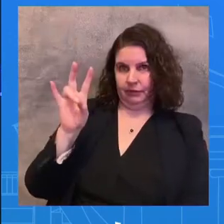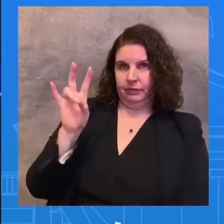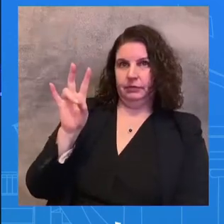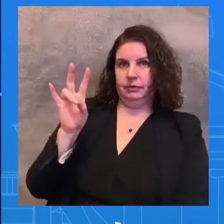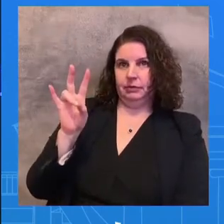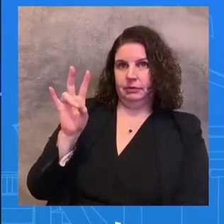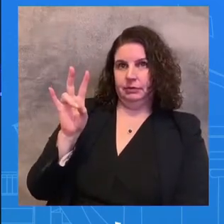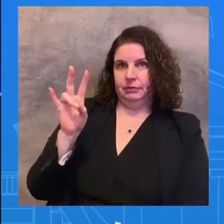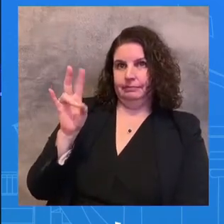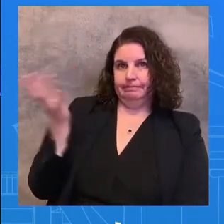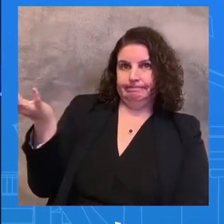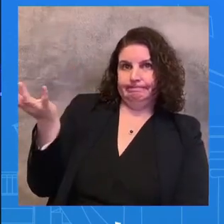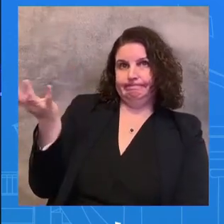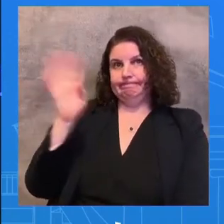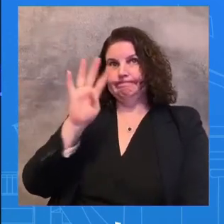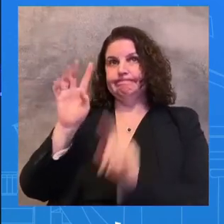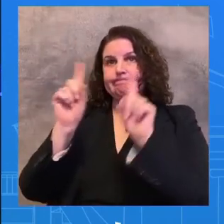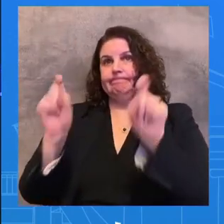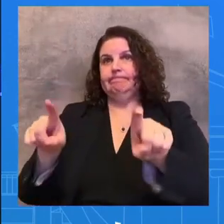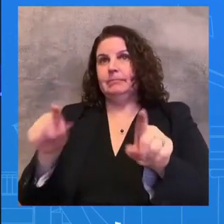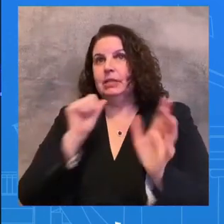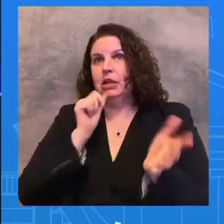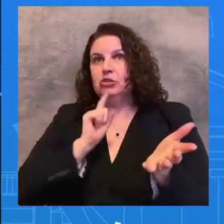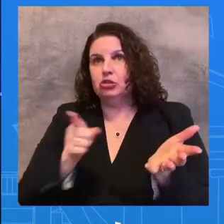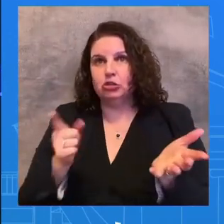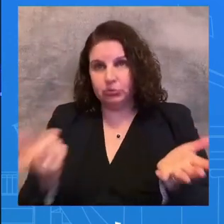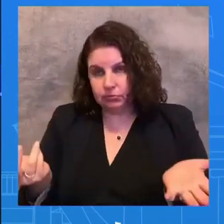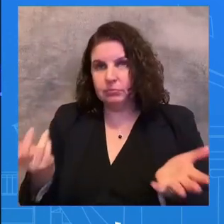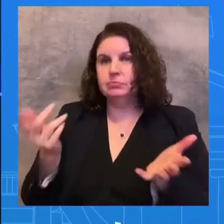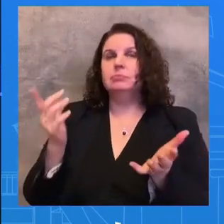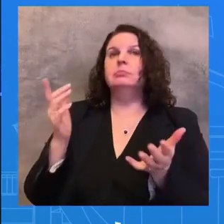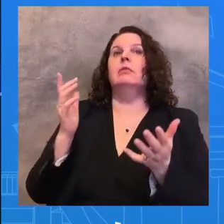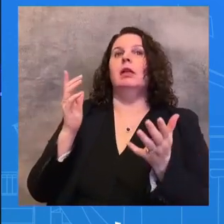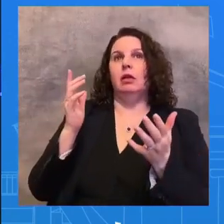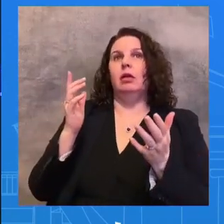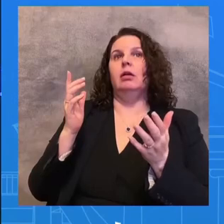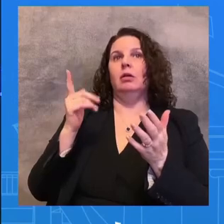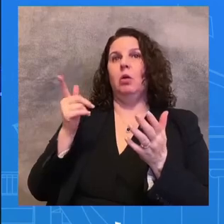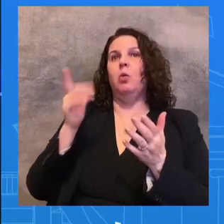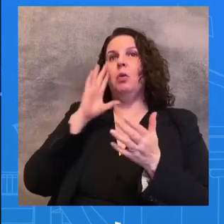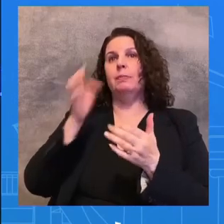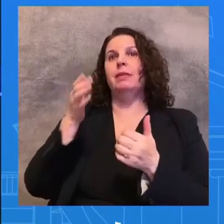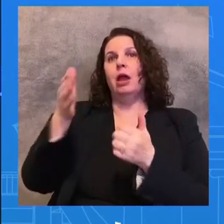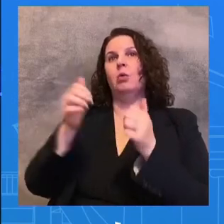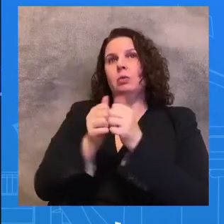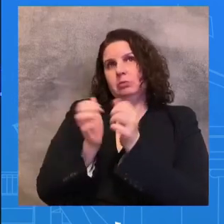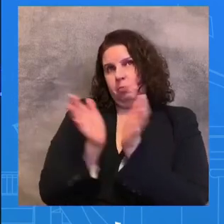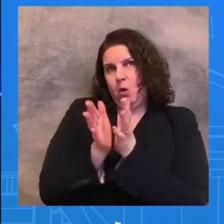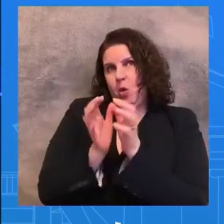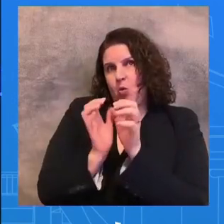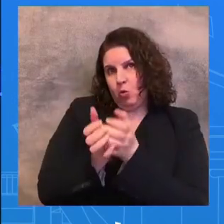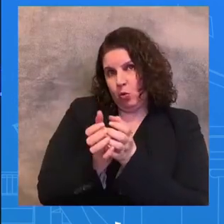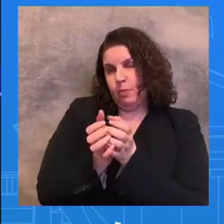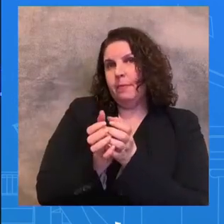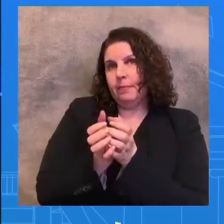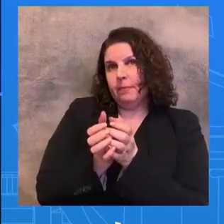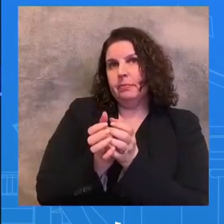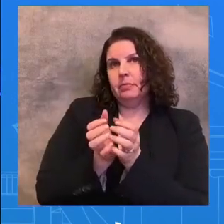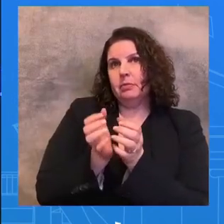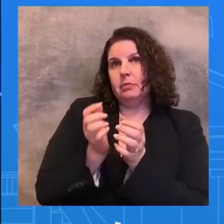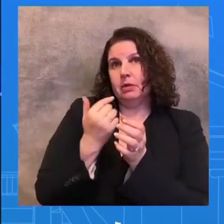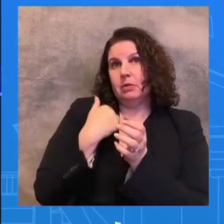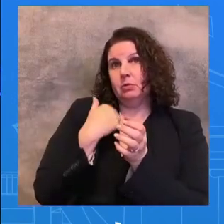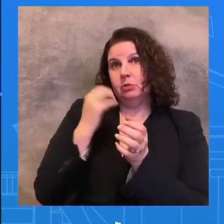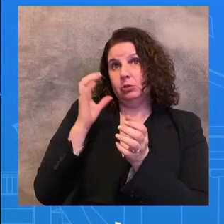going to sit around that round table with that small group of G7 leaders. And, you know, I assume the UK Prime Minister will be there. And they'll be talking about substance,